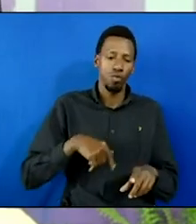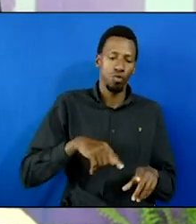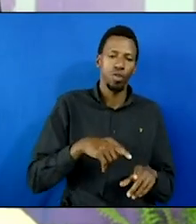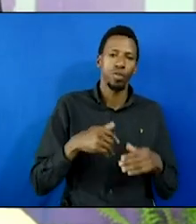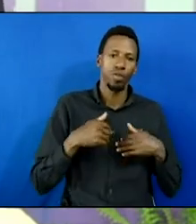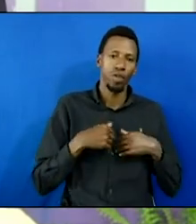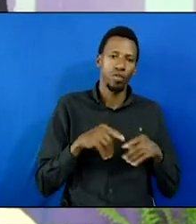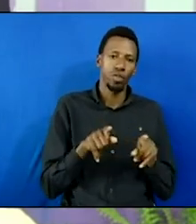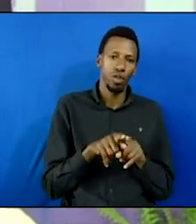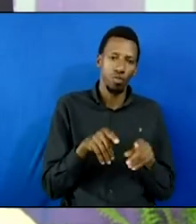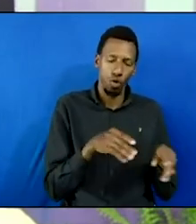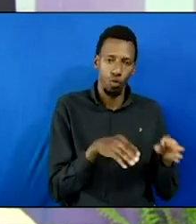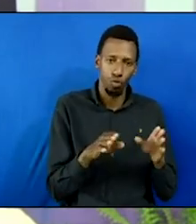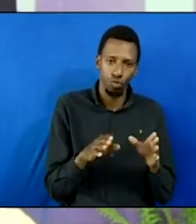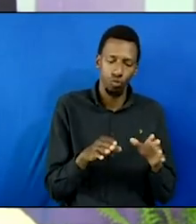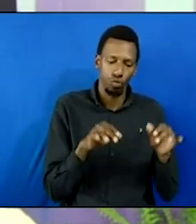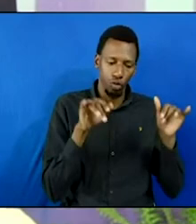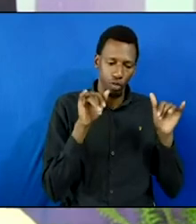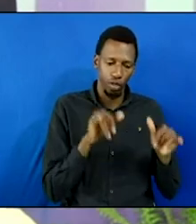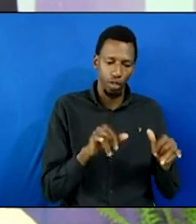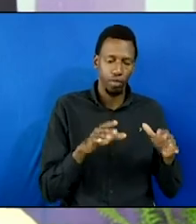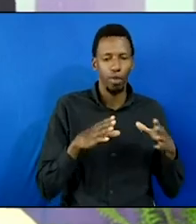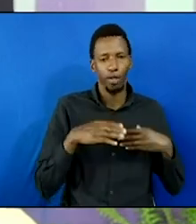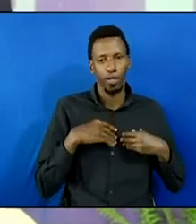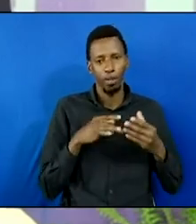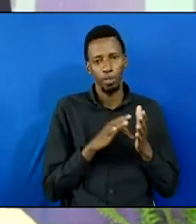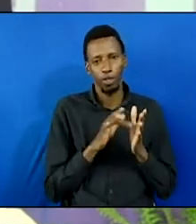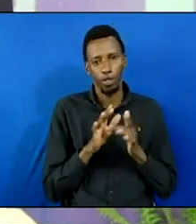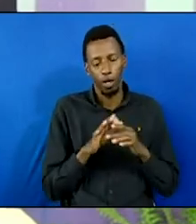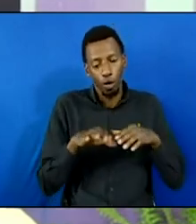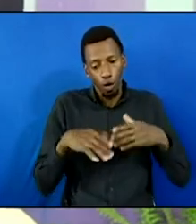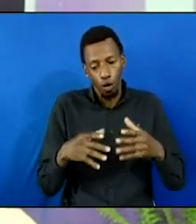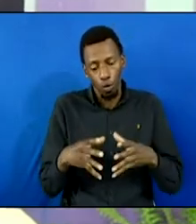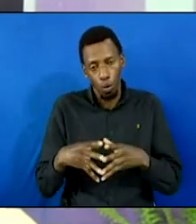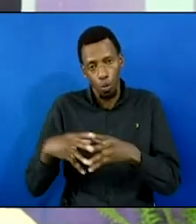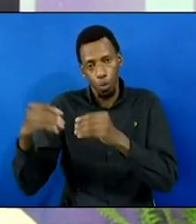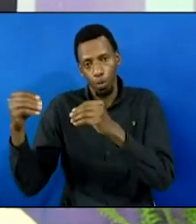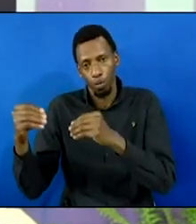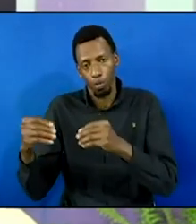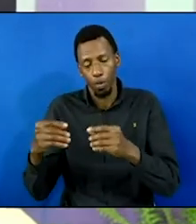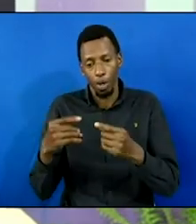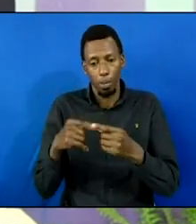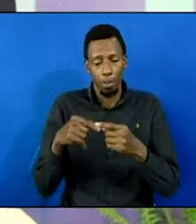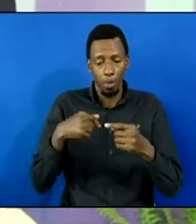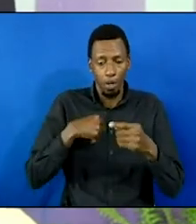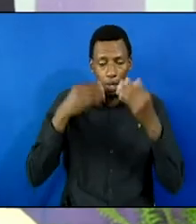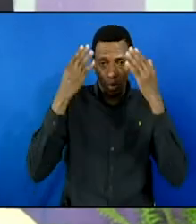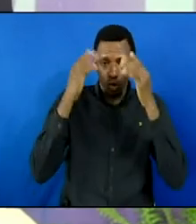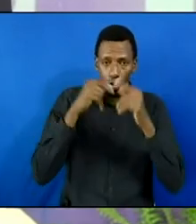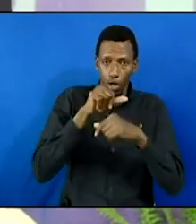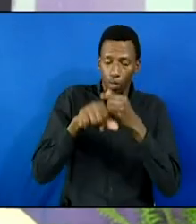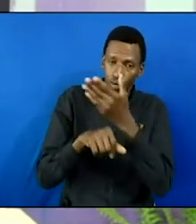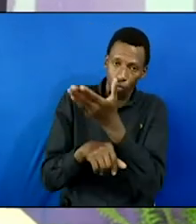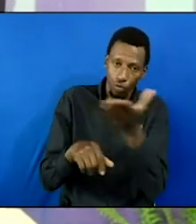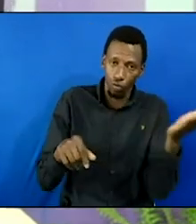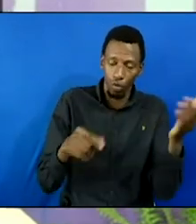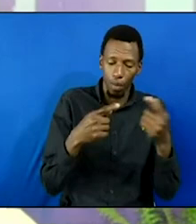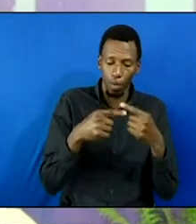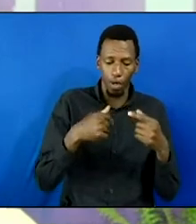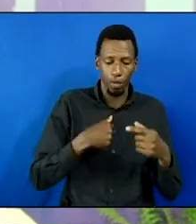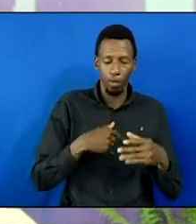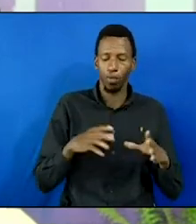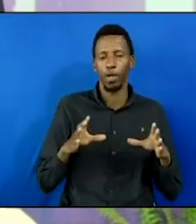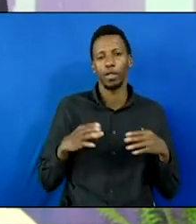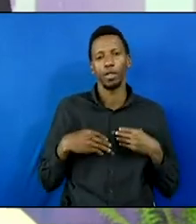to walk away. I don't know about you, but for me, I surrender. I say, Jesus, you are